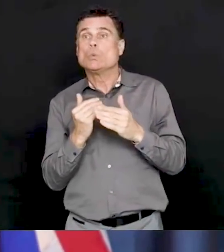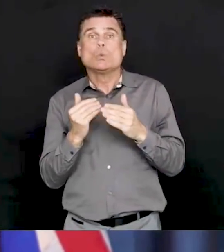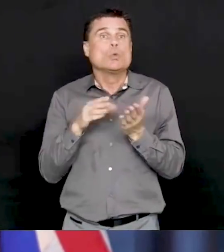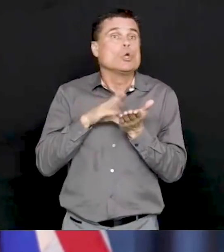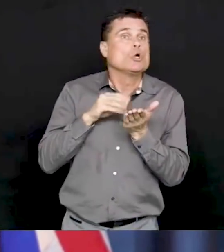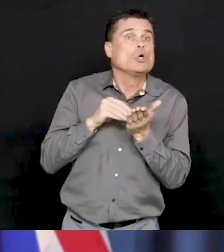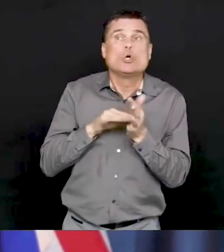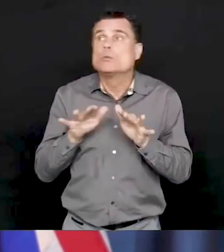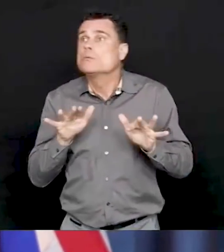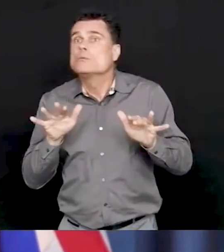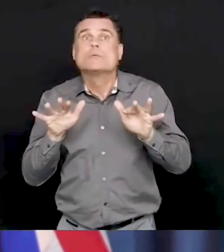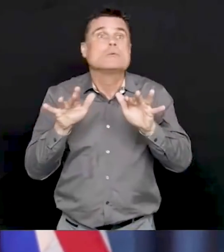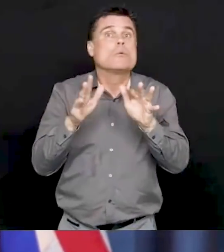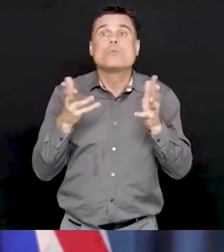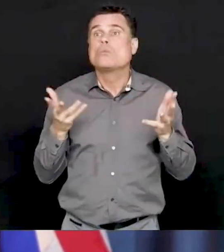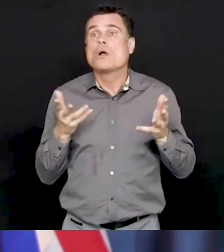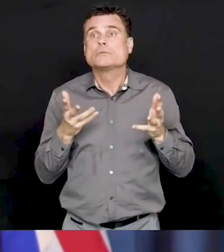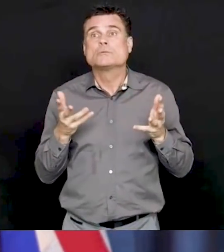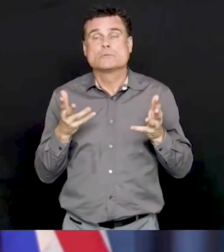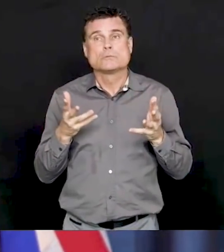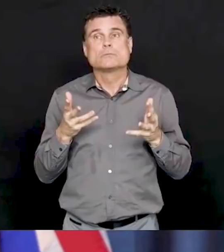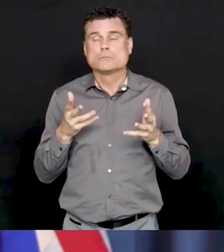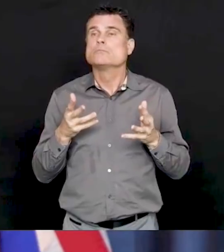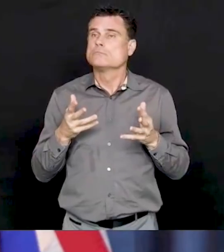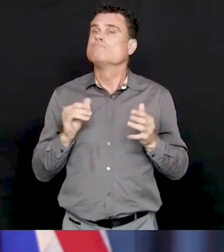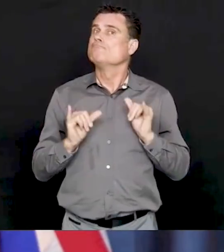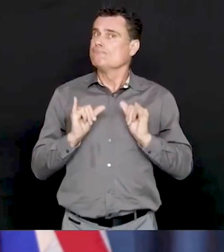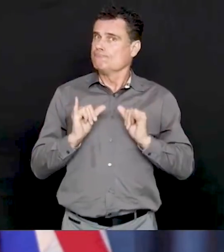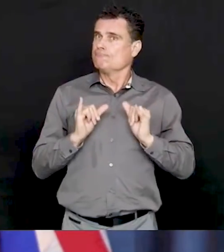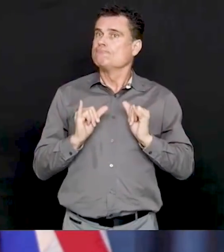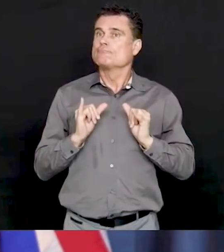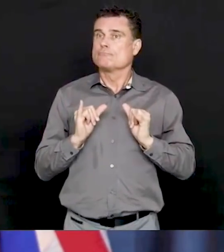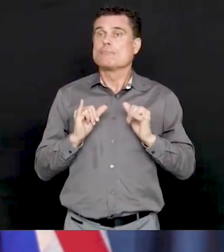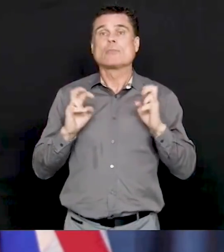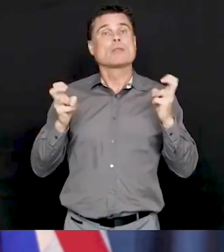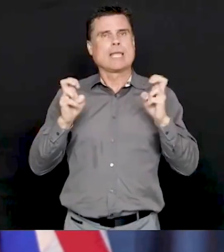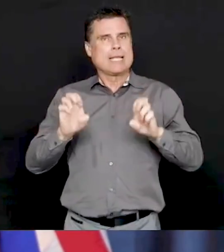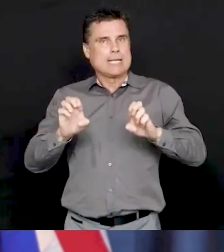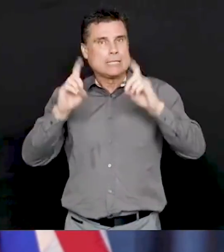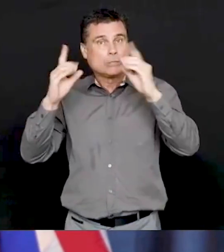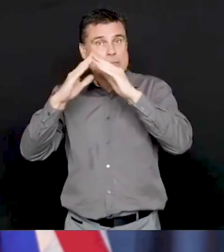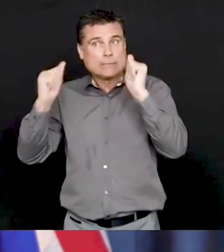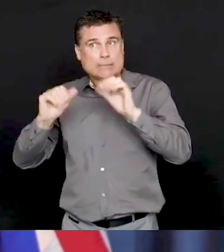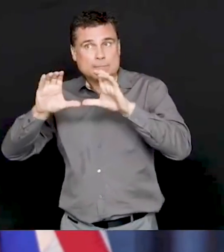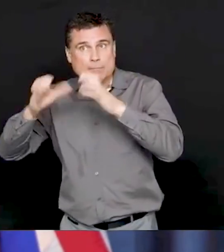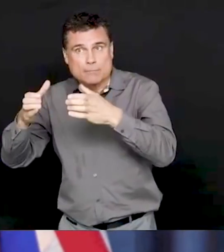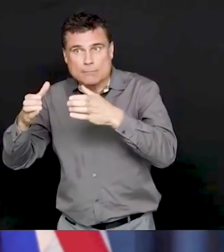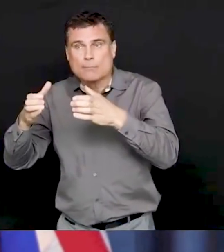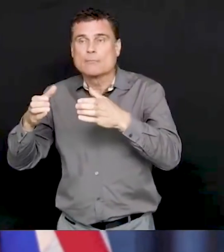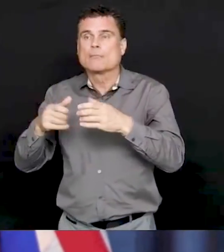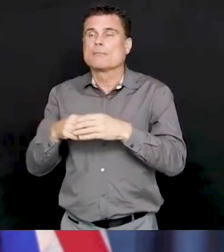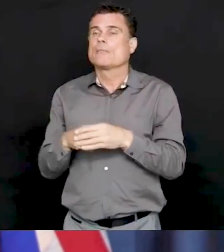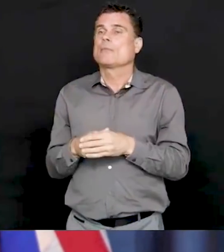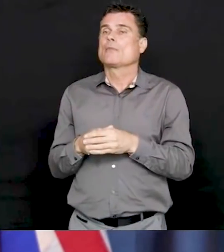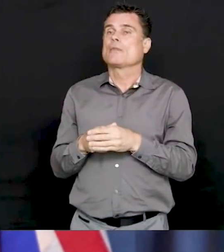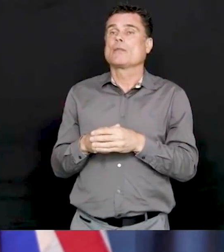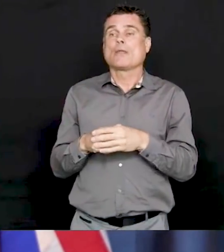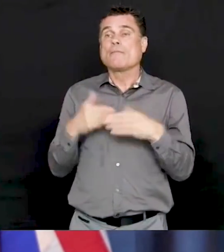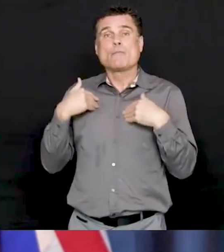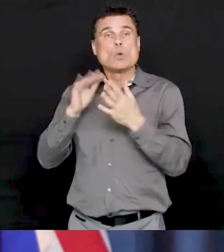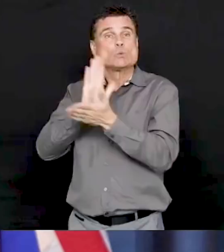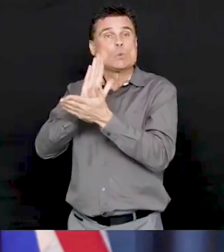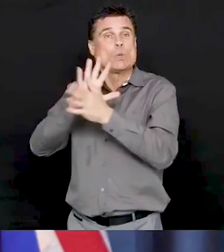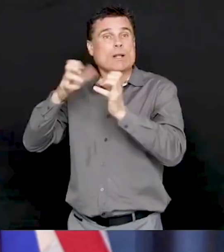continue to have the support they need from our education system. So it is back to school in a virtual way